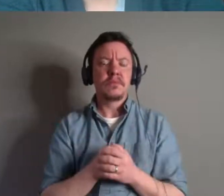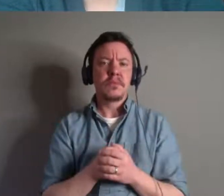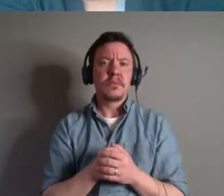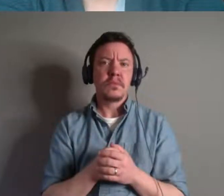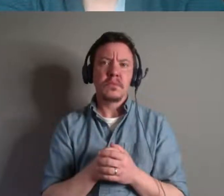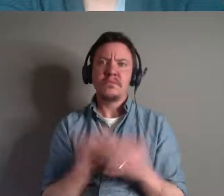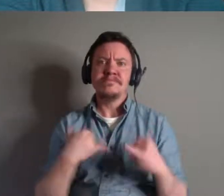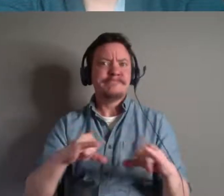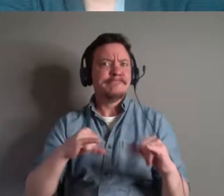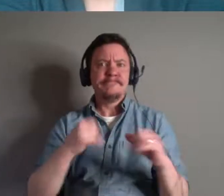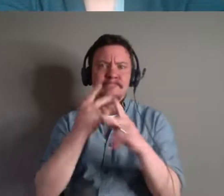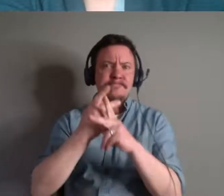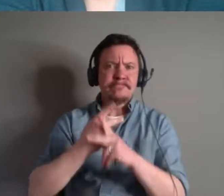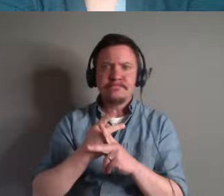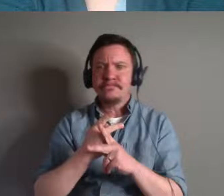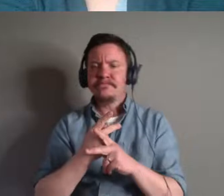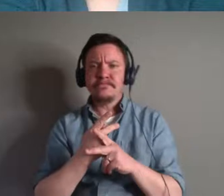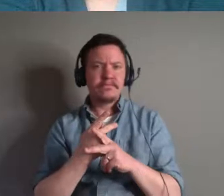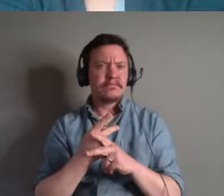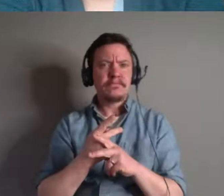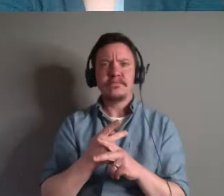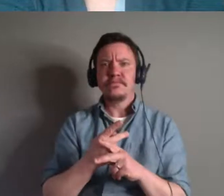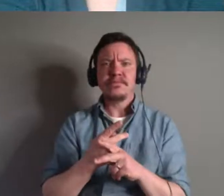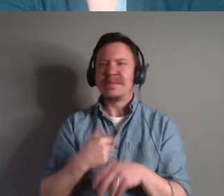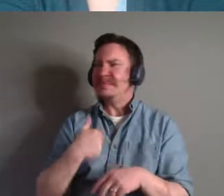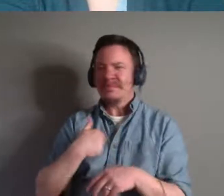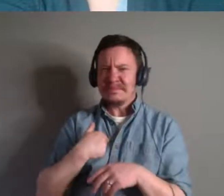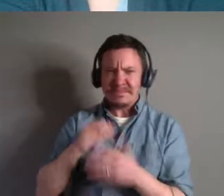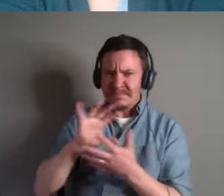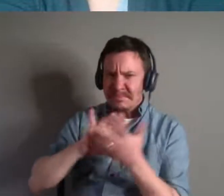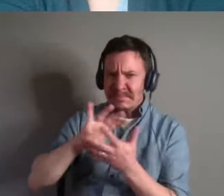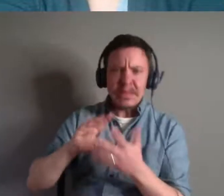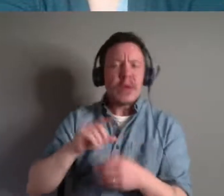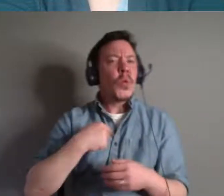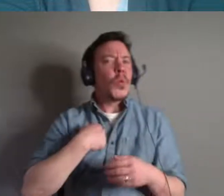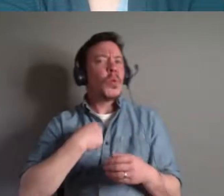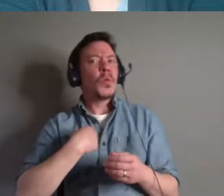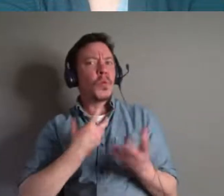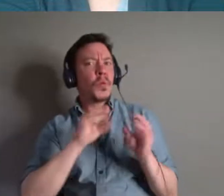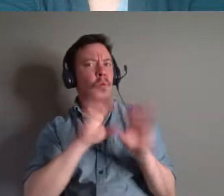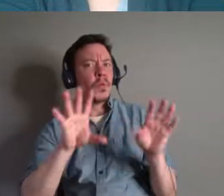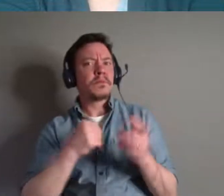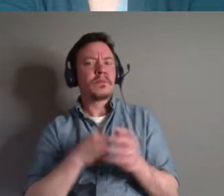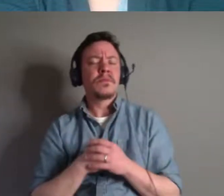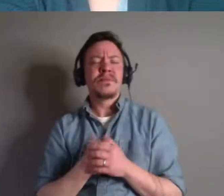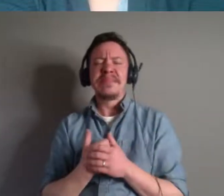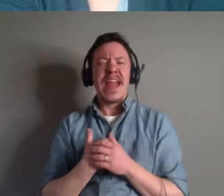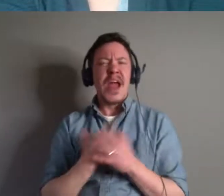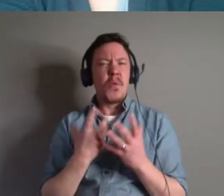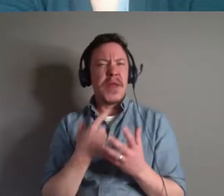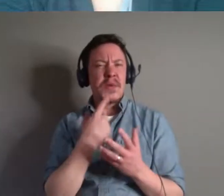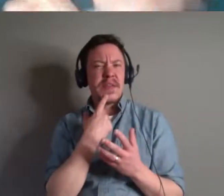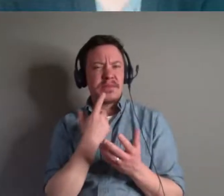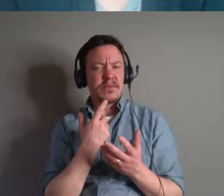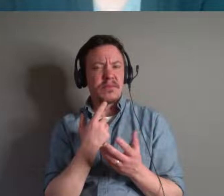team is still trying to get me more clarity. I want to say that I don't know,